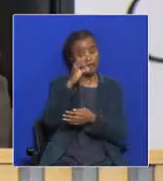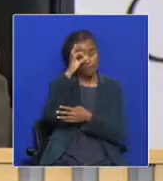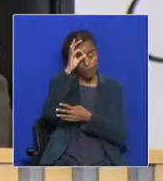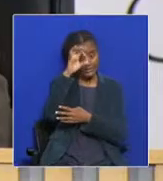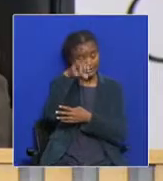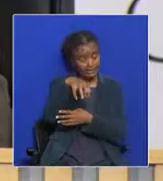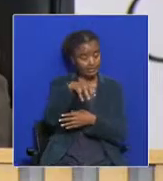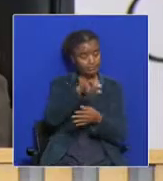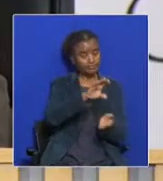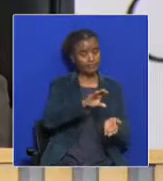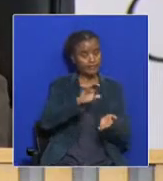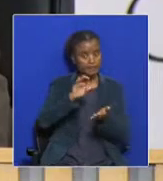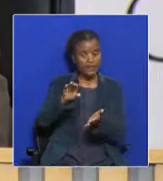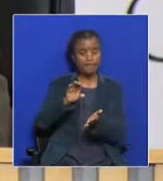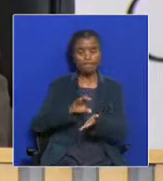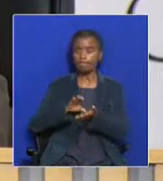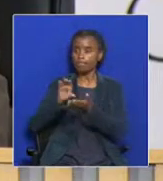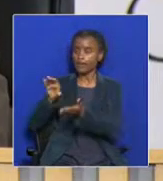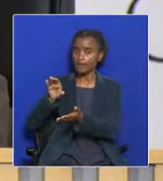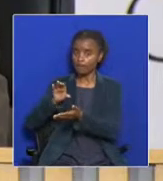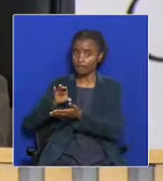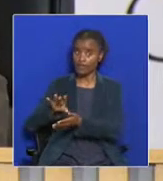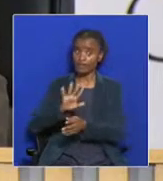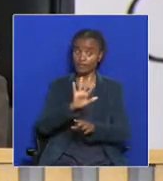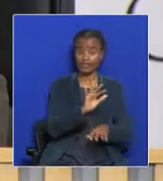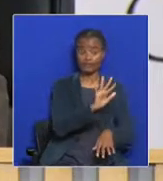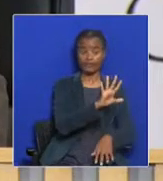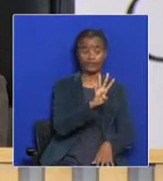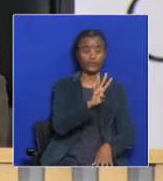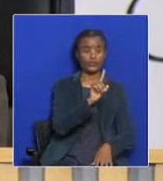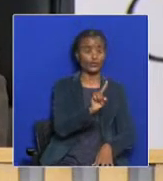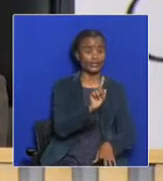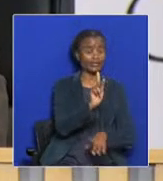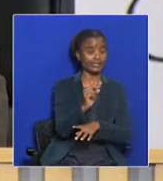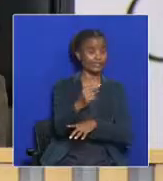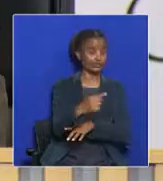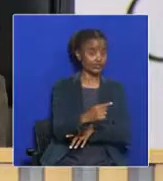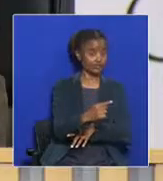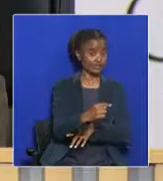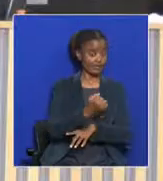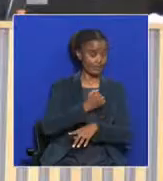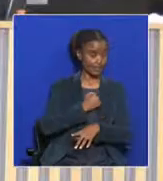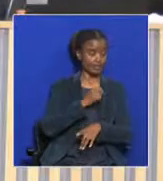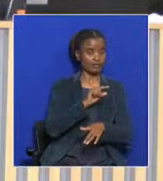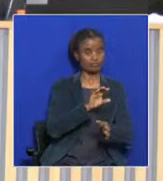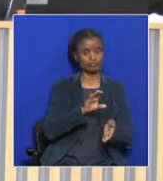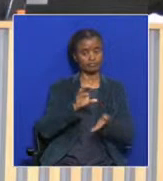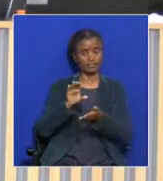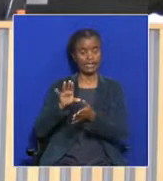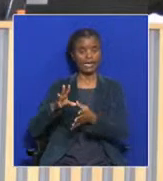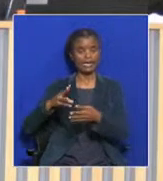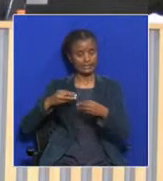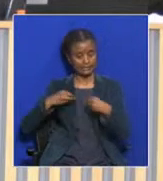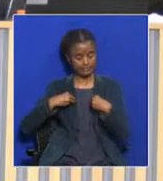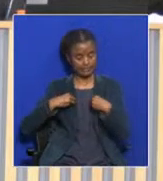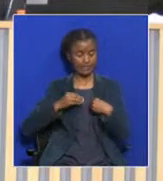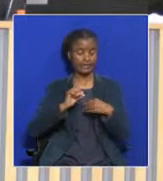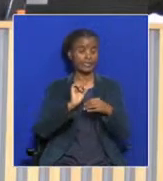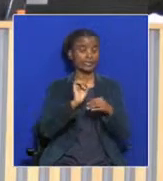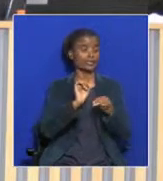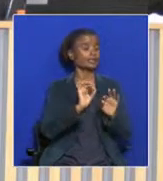my 541 kilos was accepted at If the Maiden Wharf. 999, let's not even use if,